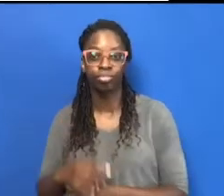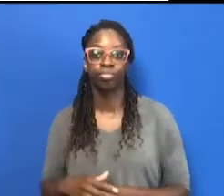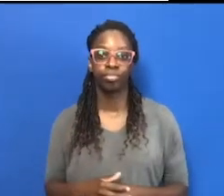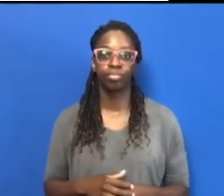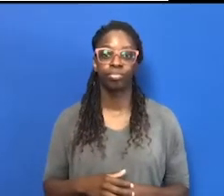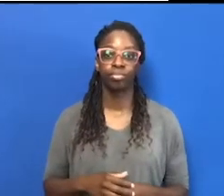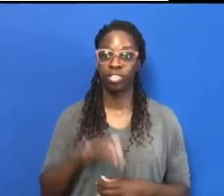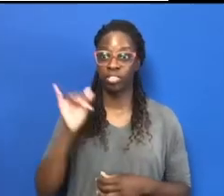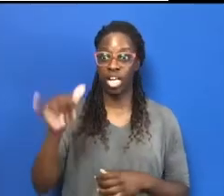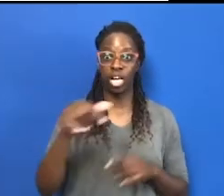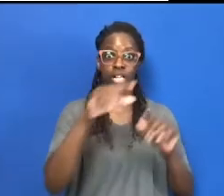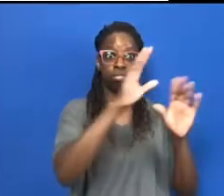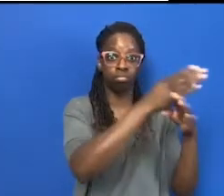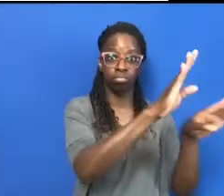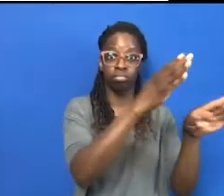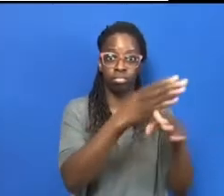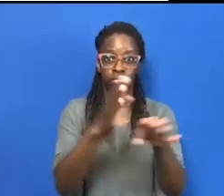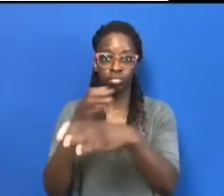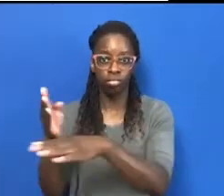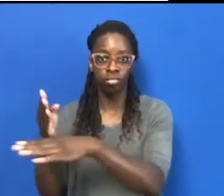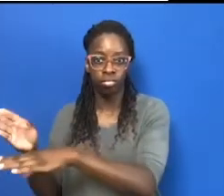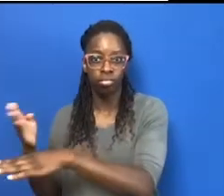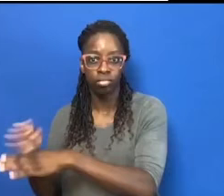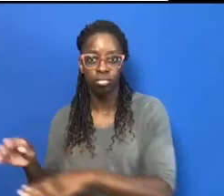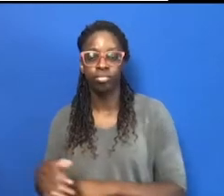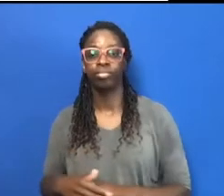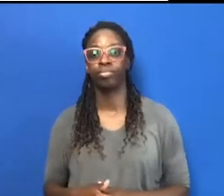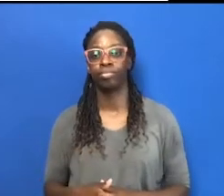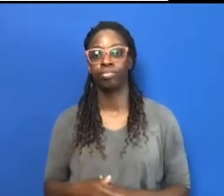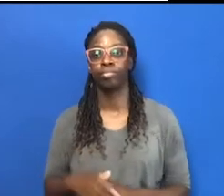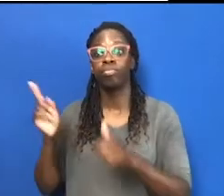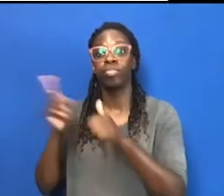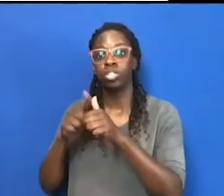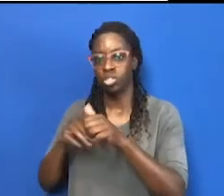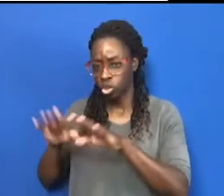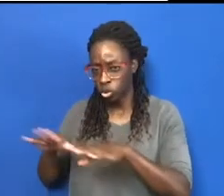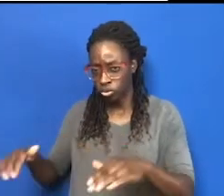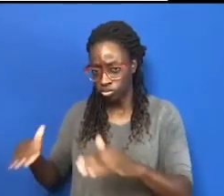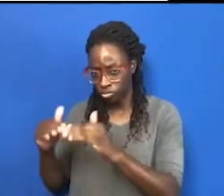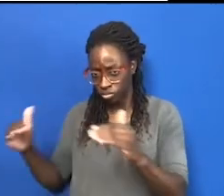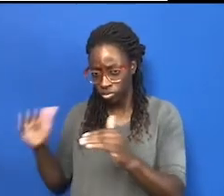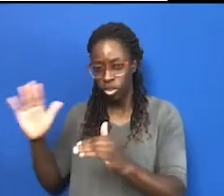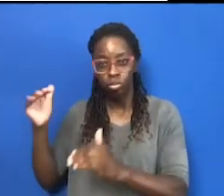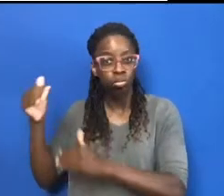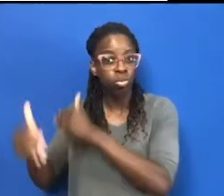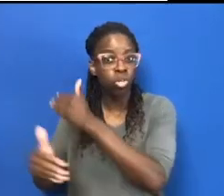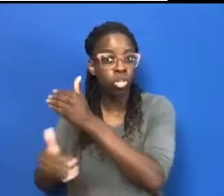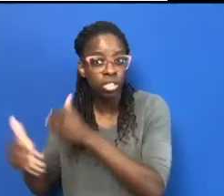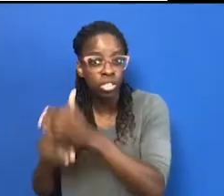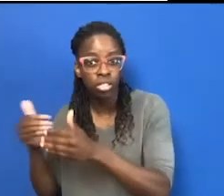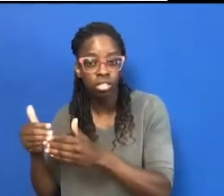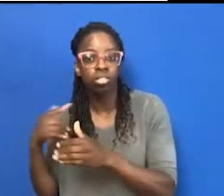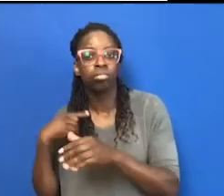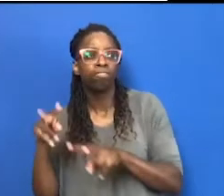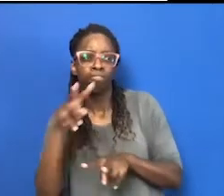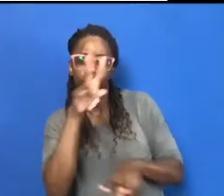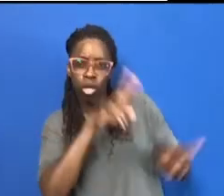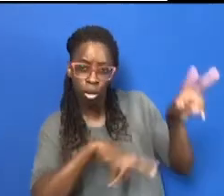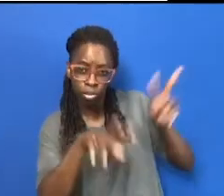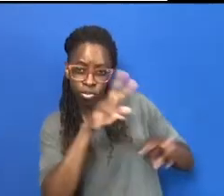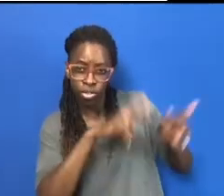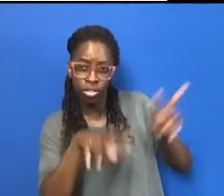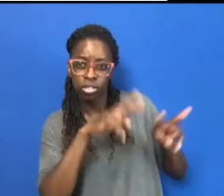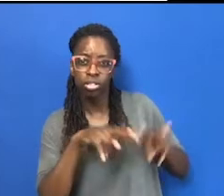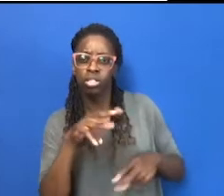is child-level processes, such as observing, questioning, describing, exploring, etc.